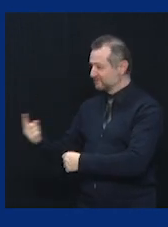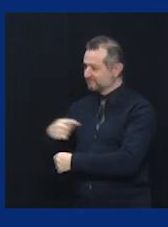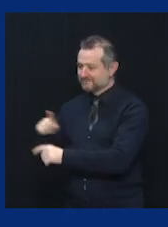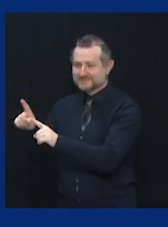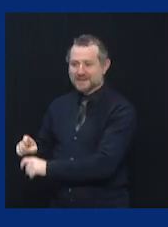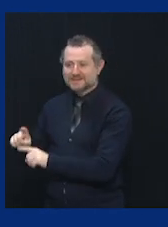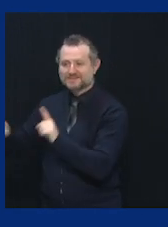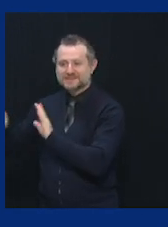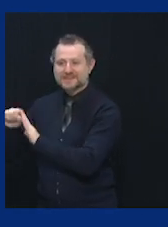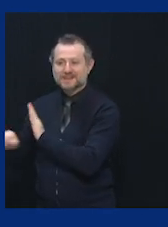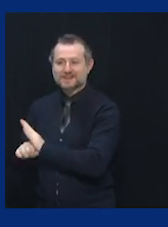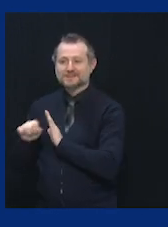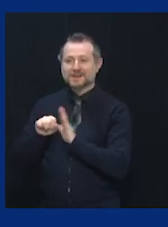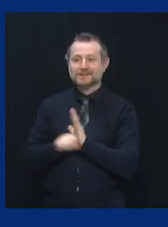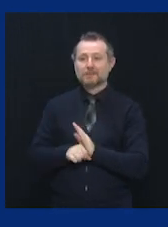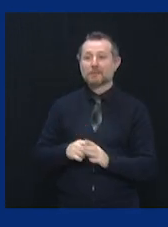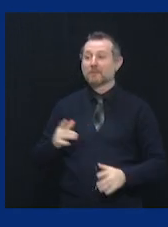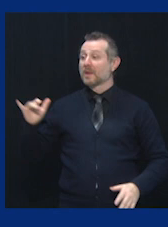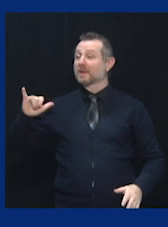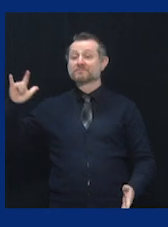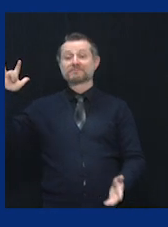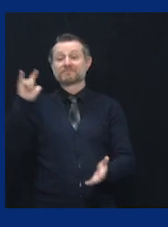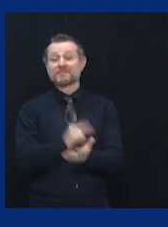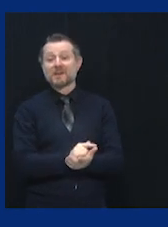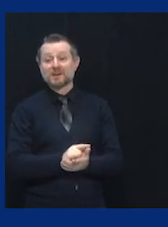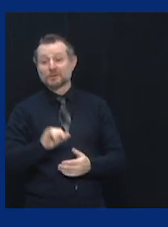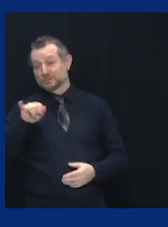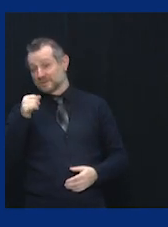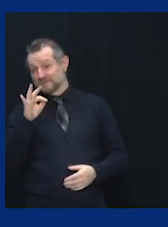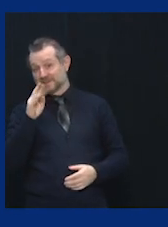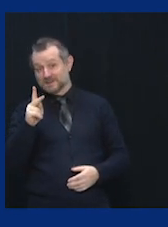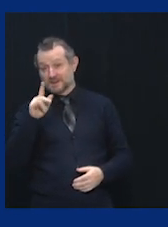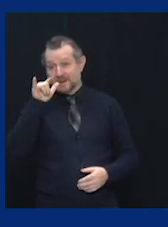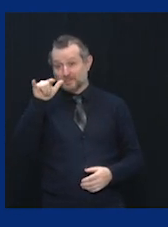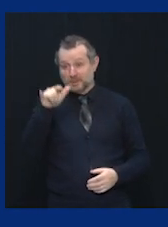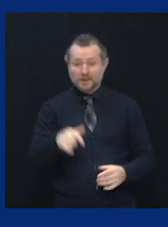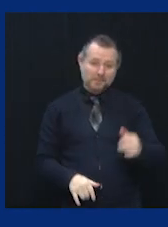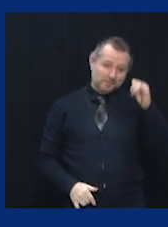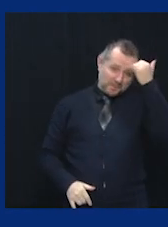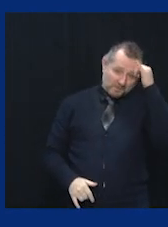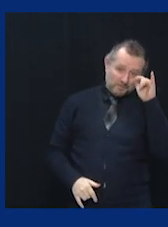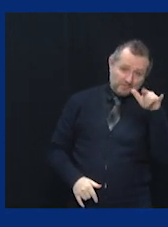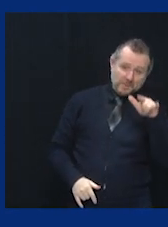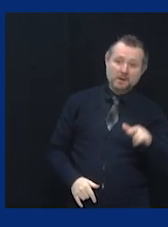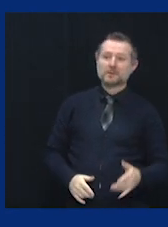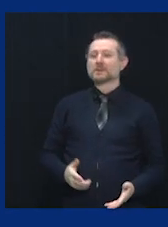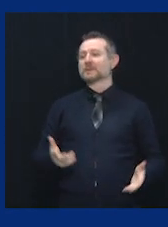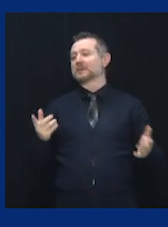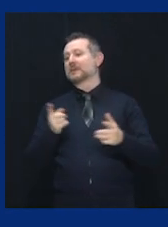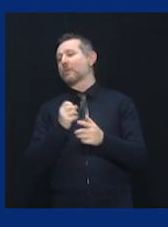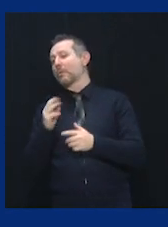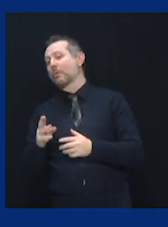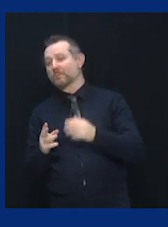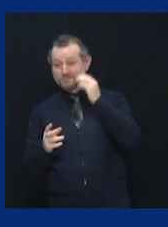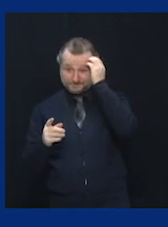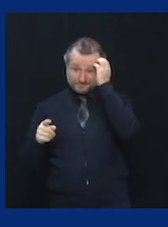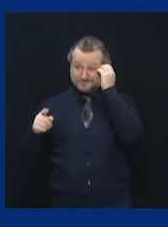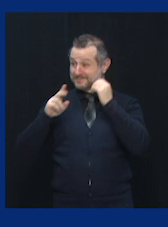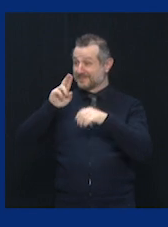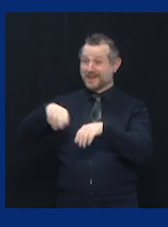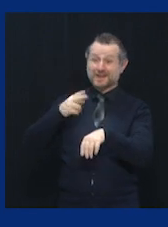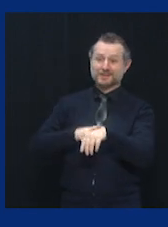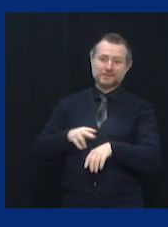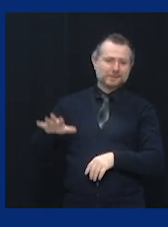Airport or Buffalo Airport and they check your fruit at customs, but you can walk in